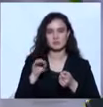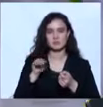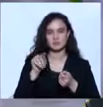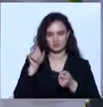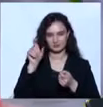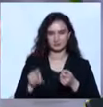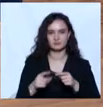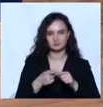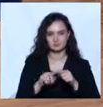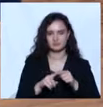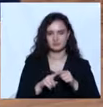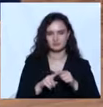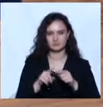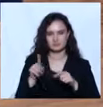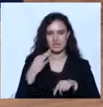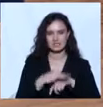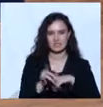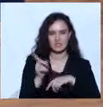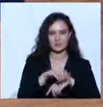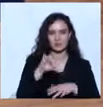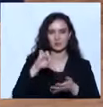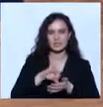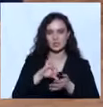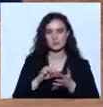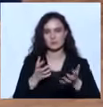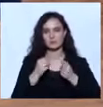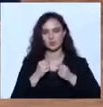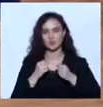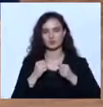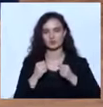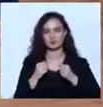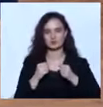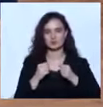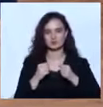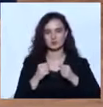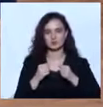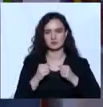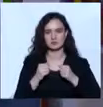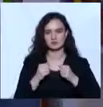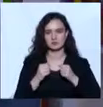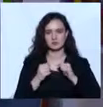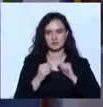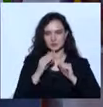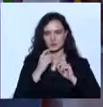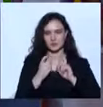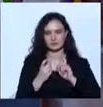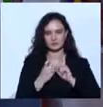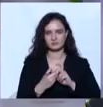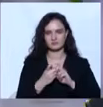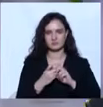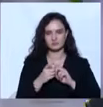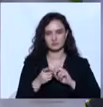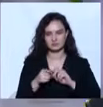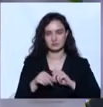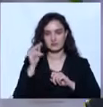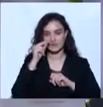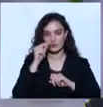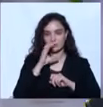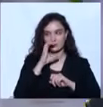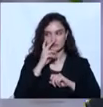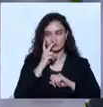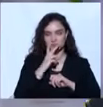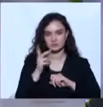at this point and forces him to participate in violent dogfights. Here, White Fang learns that